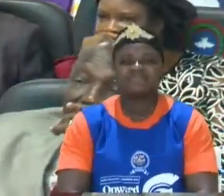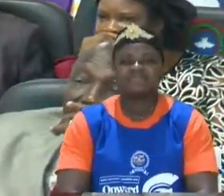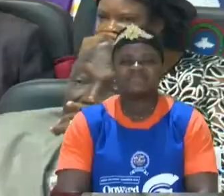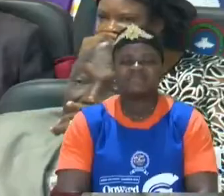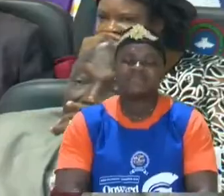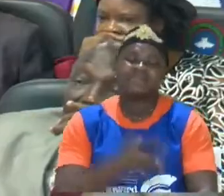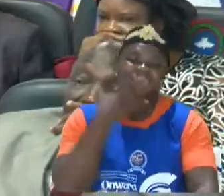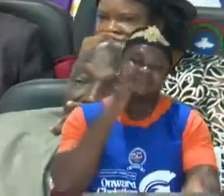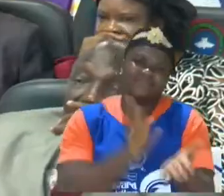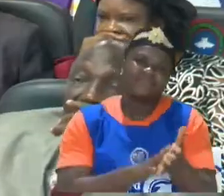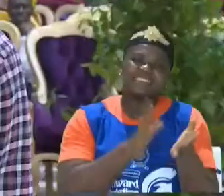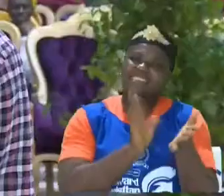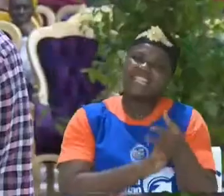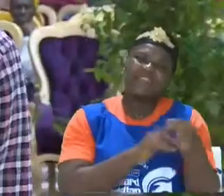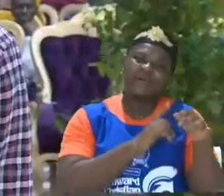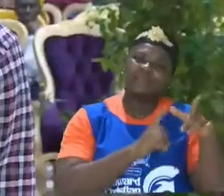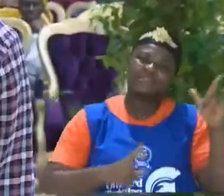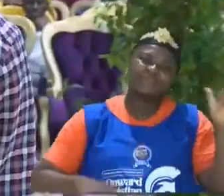Praise the Lord.